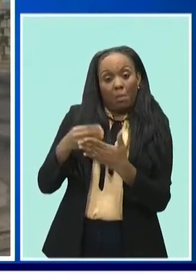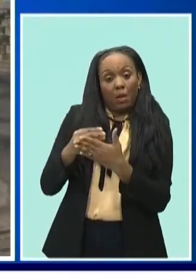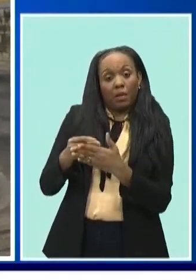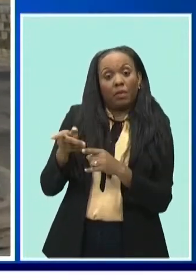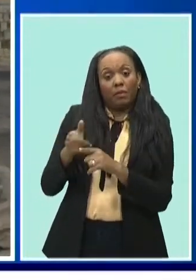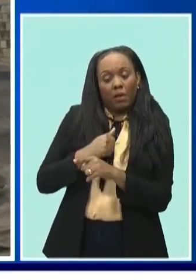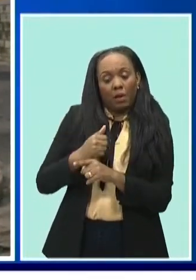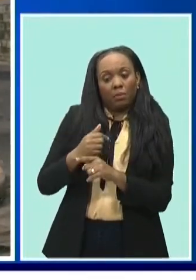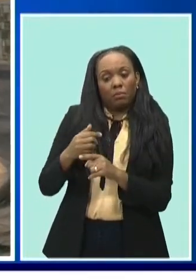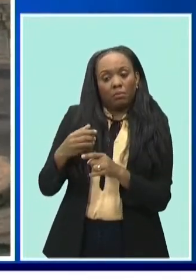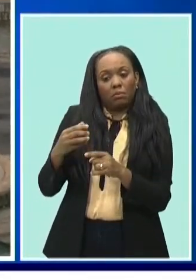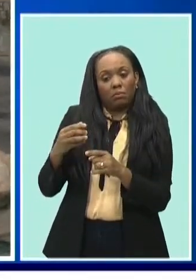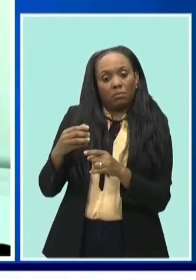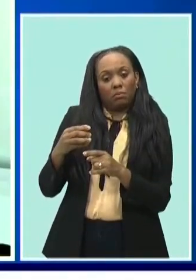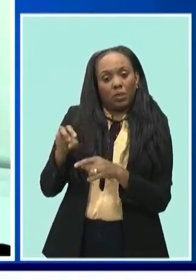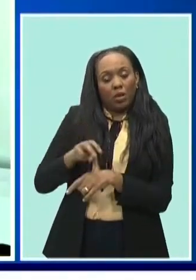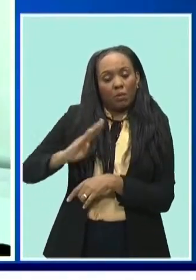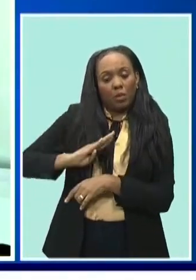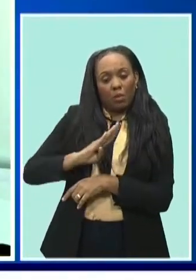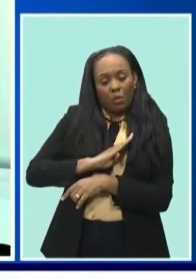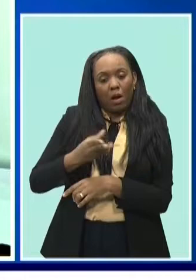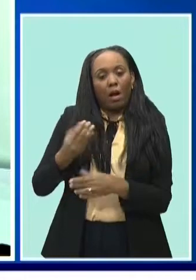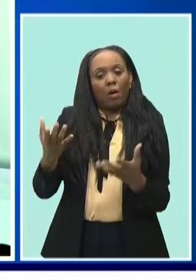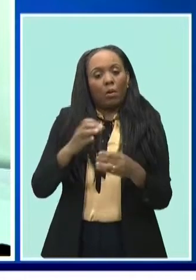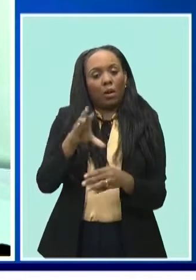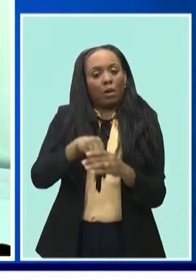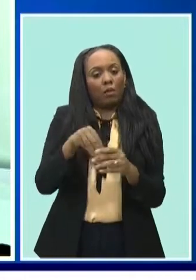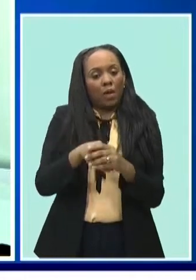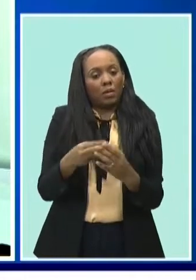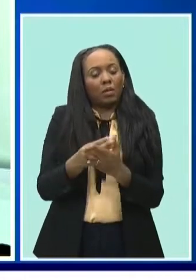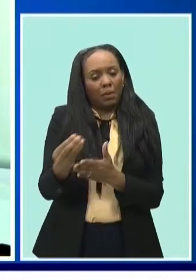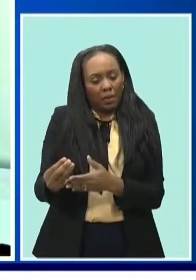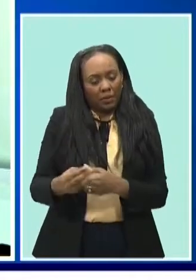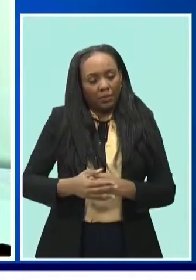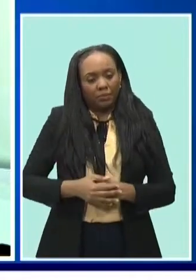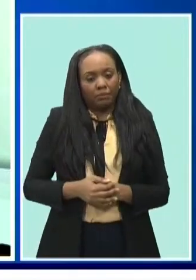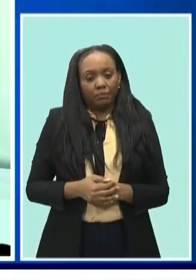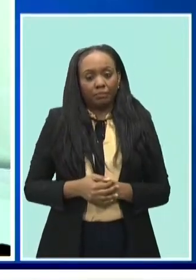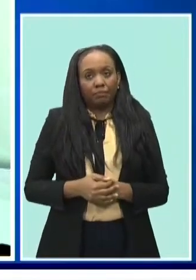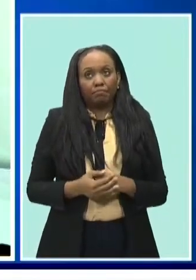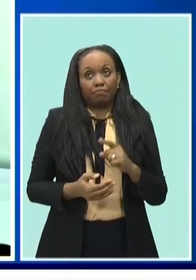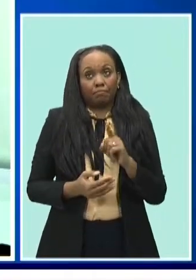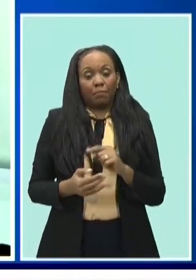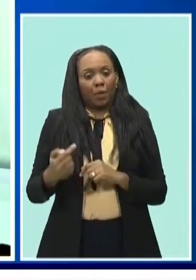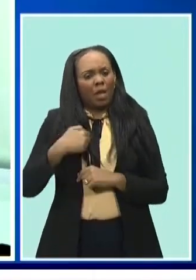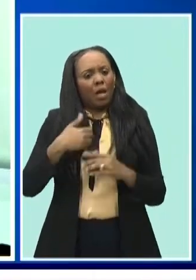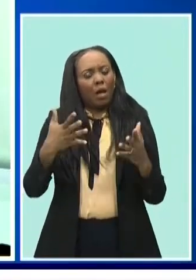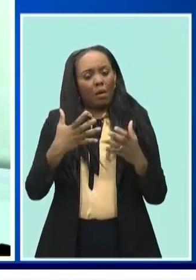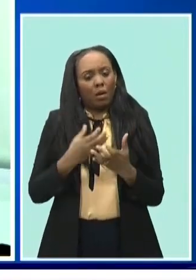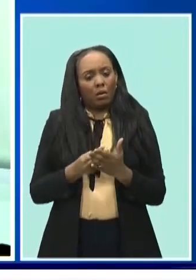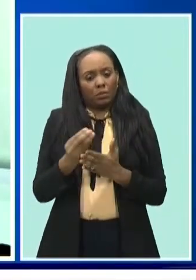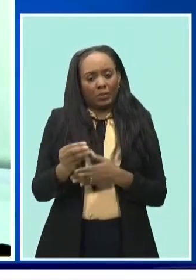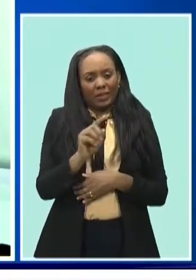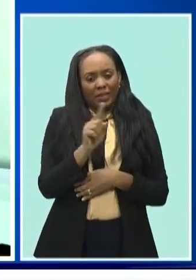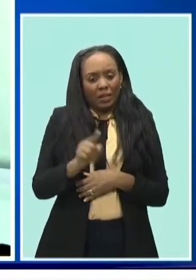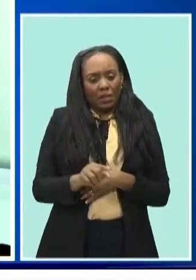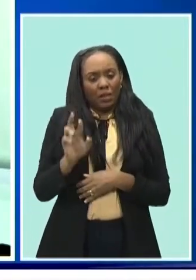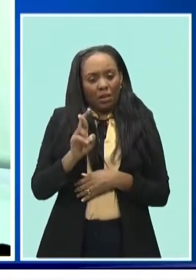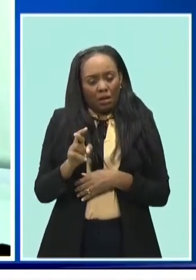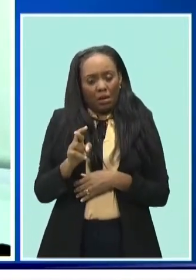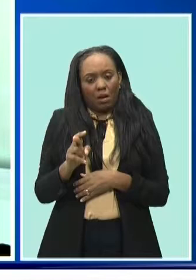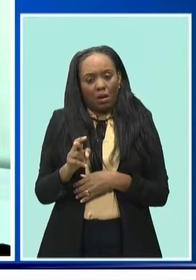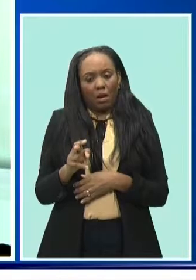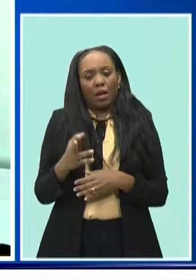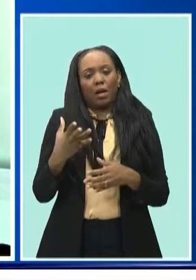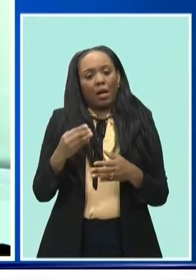encouraging others to do the same. I'm starting with a ZR, hoping with the intention of expanding to a bigger